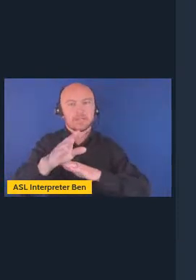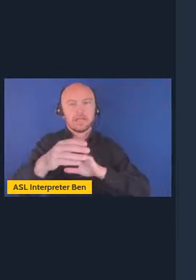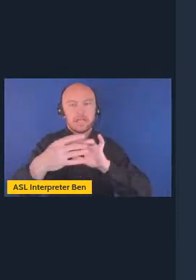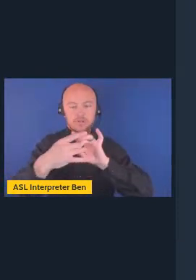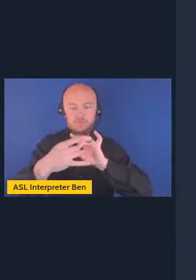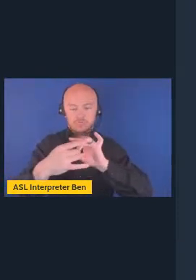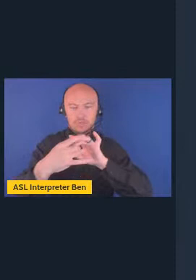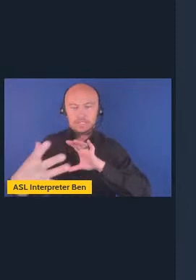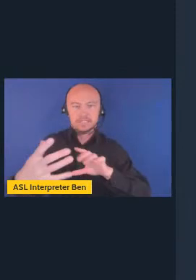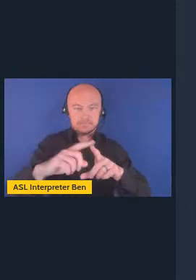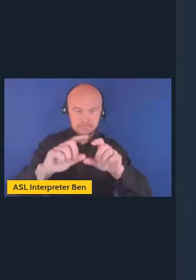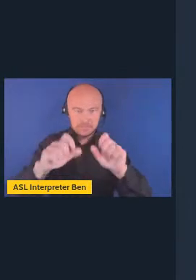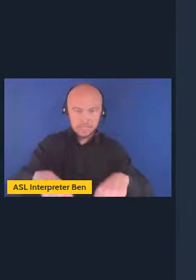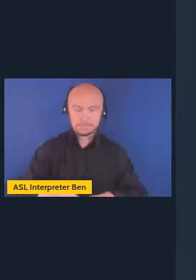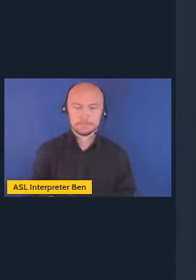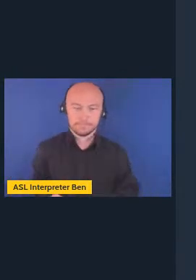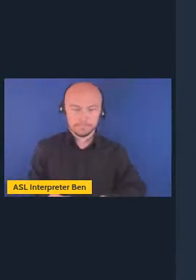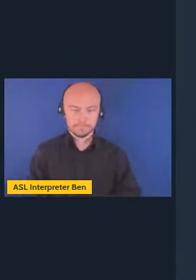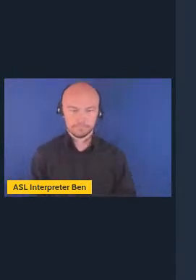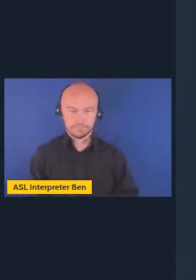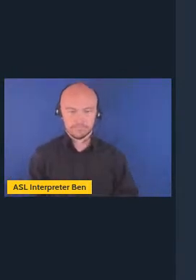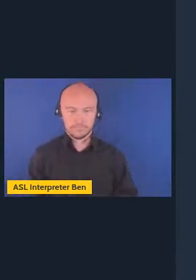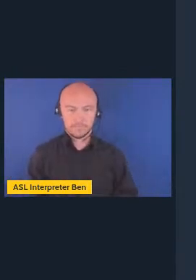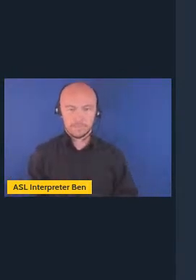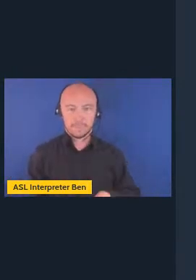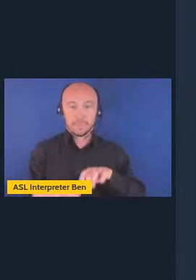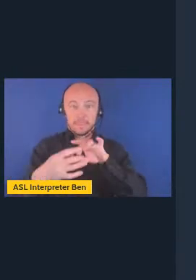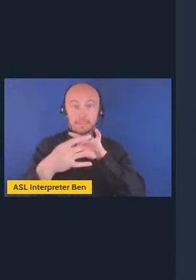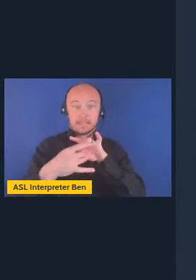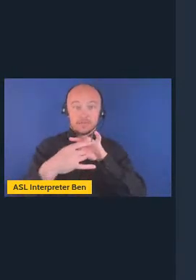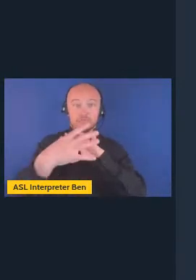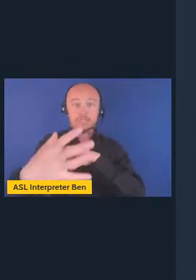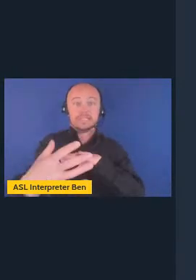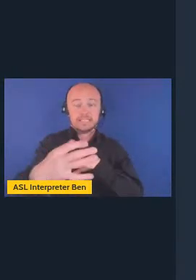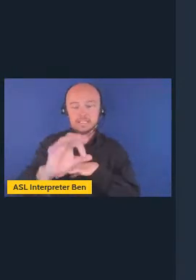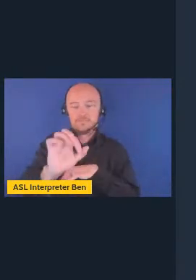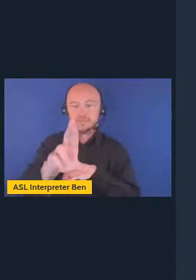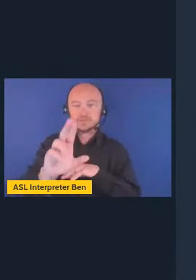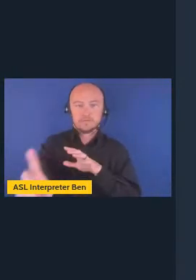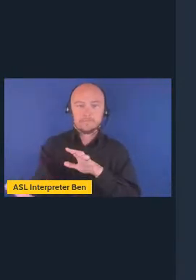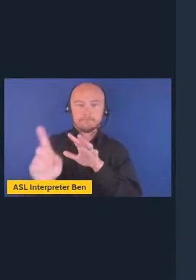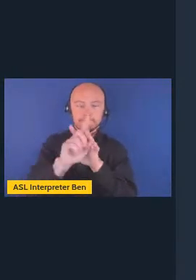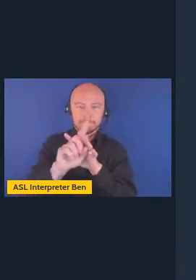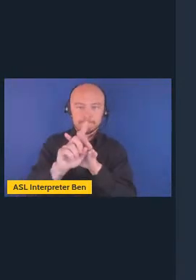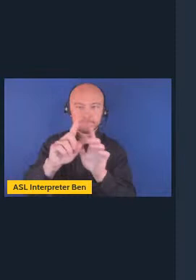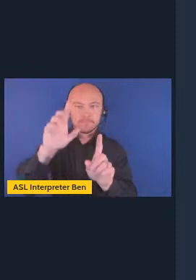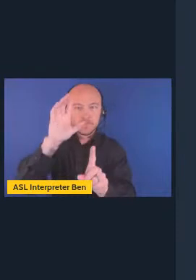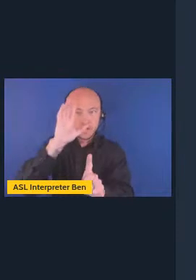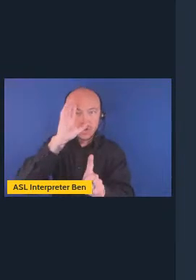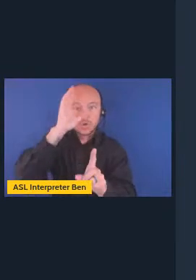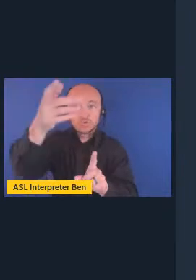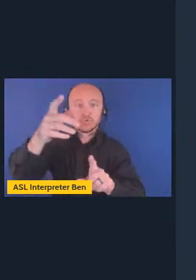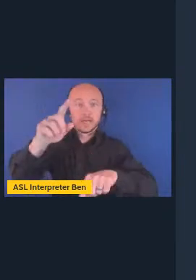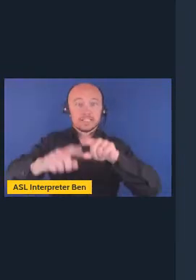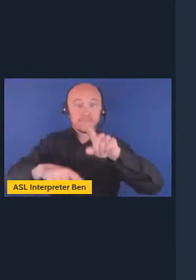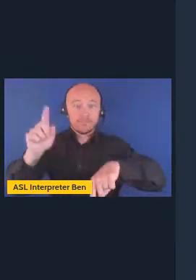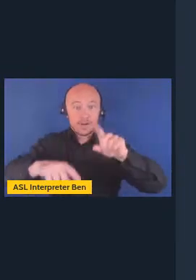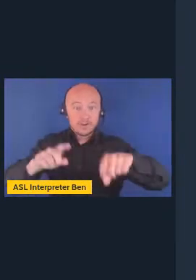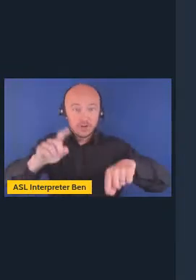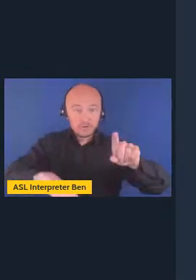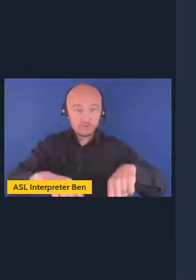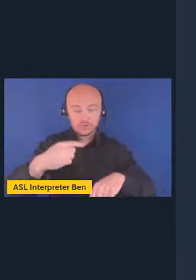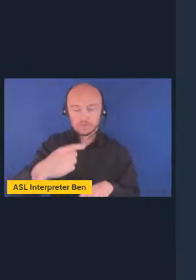fixes. And that's where the release branches feature comes in. It creates the necessary variations of GitHub